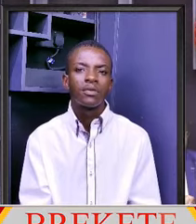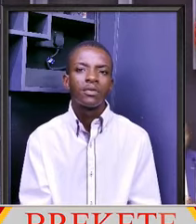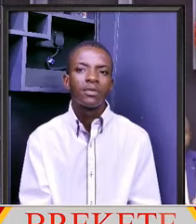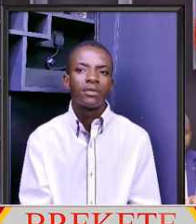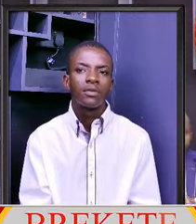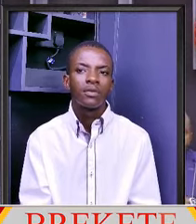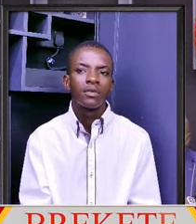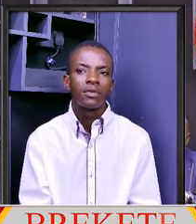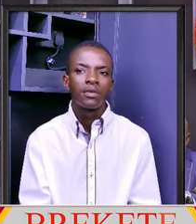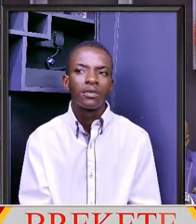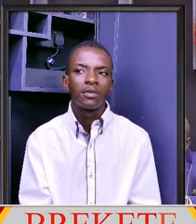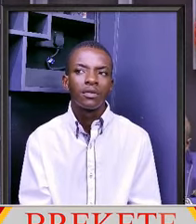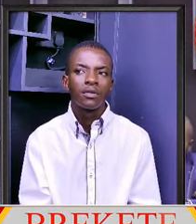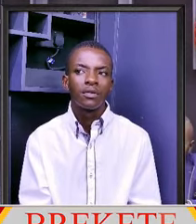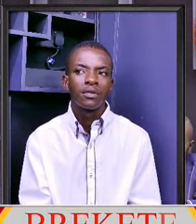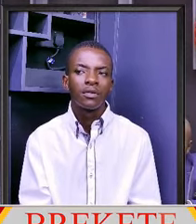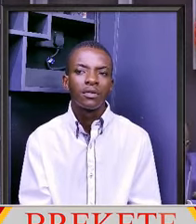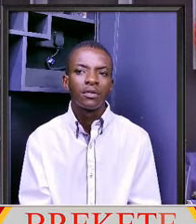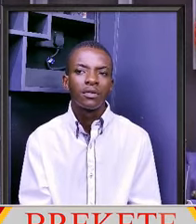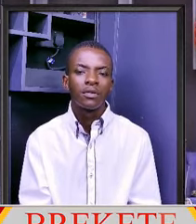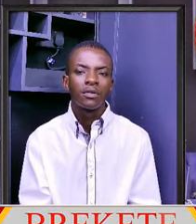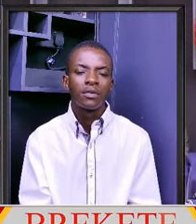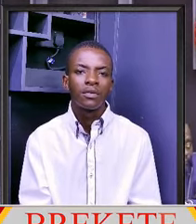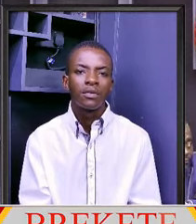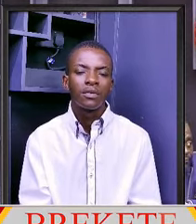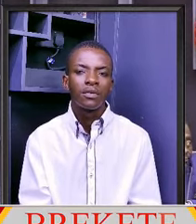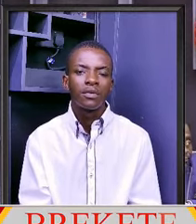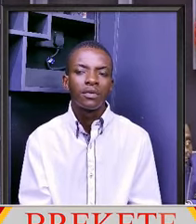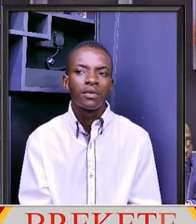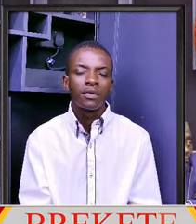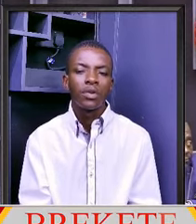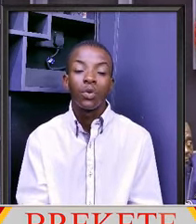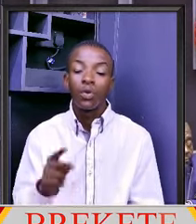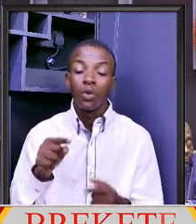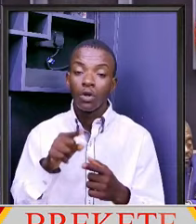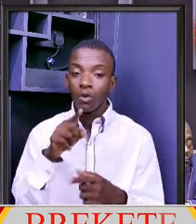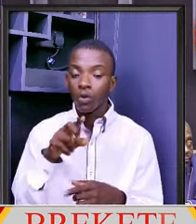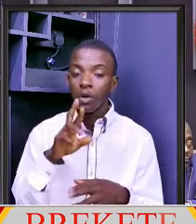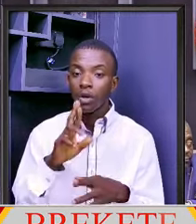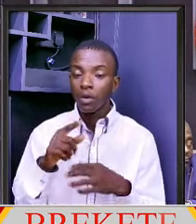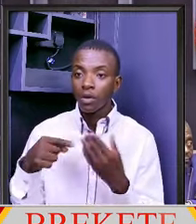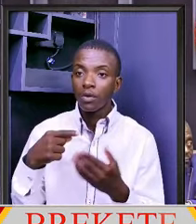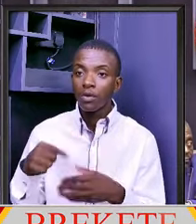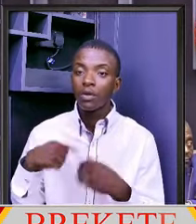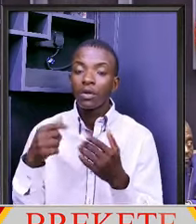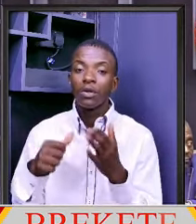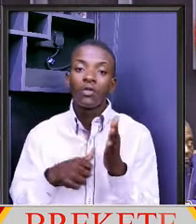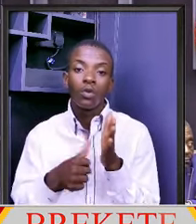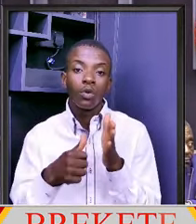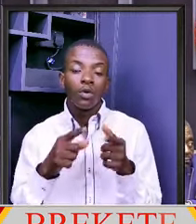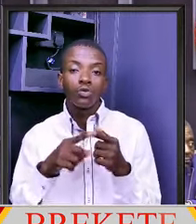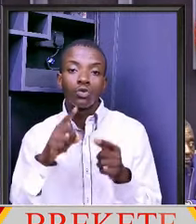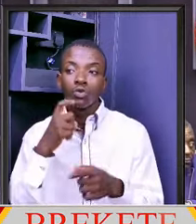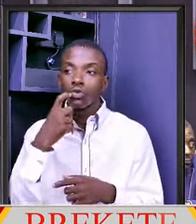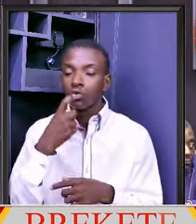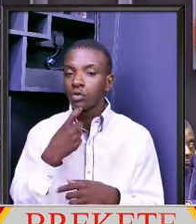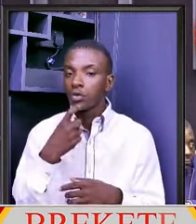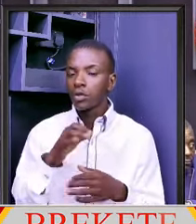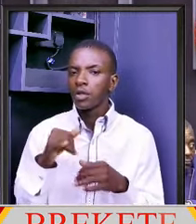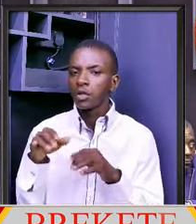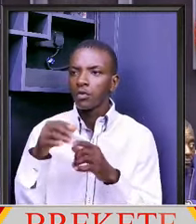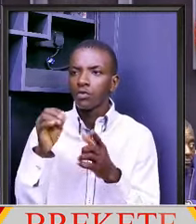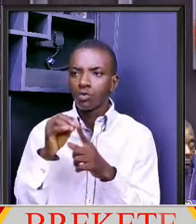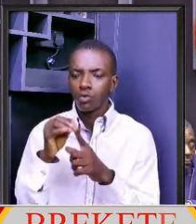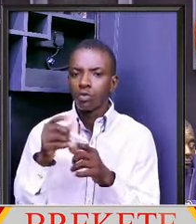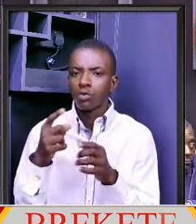to Musa Yelu. To swear. When you are around, I will give you Quran to swear. I will give him Quran